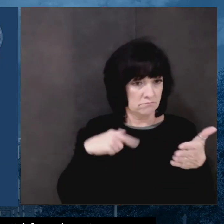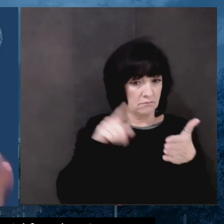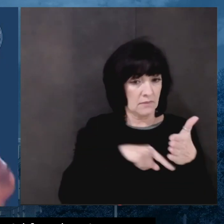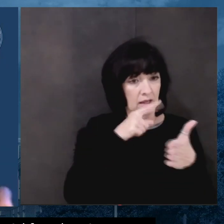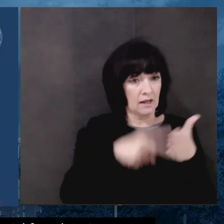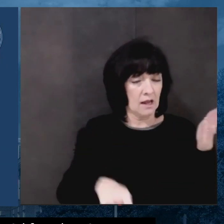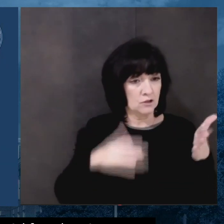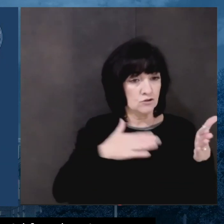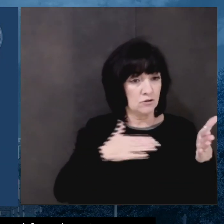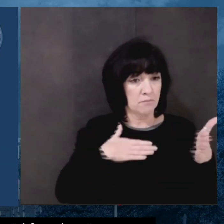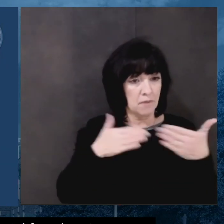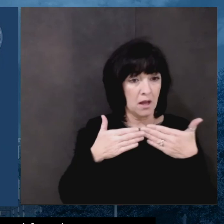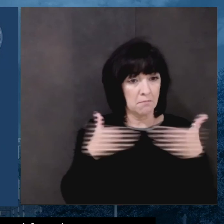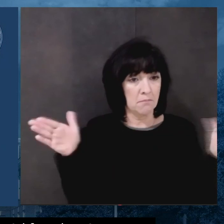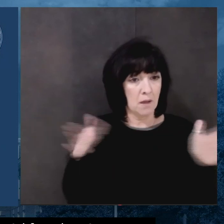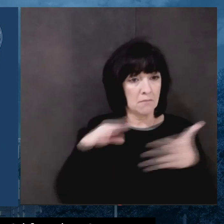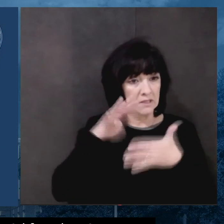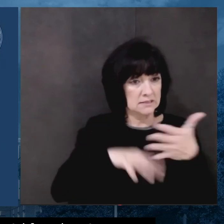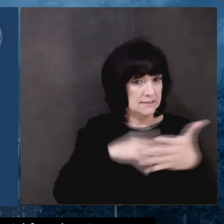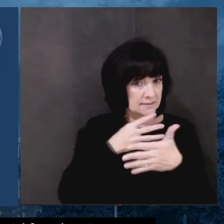so-called public schedule.